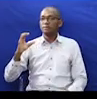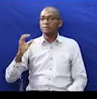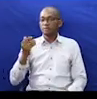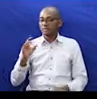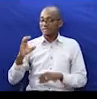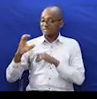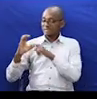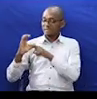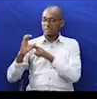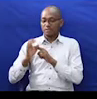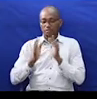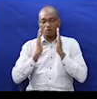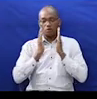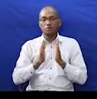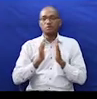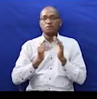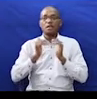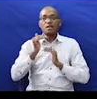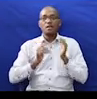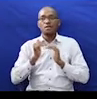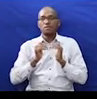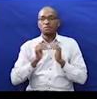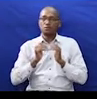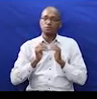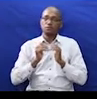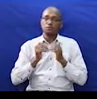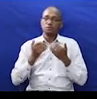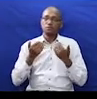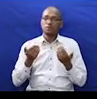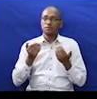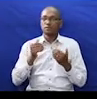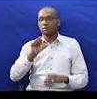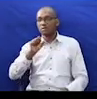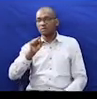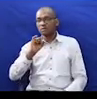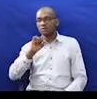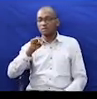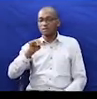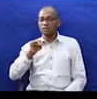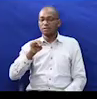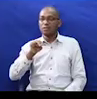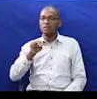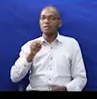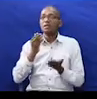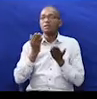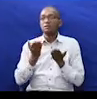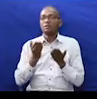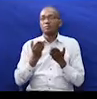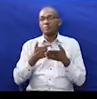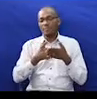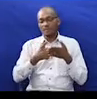constant ratio called the cosine of the angle A, and the symbol is called the cosine